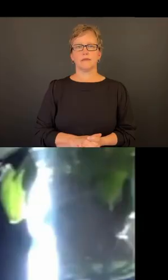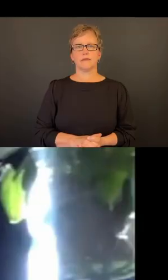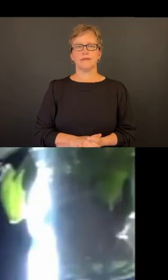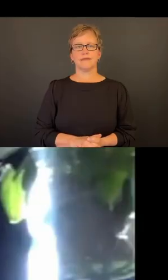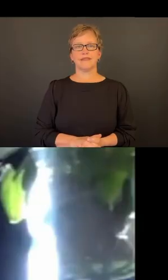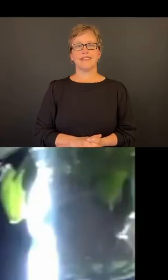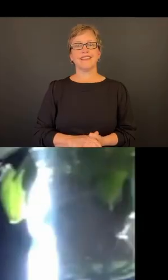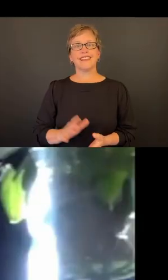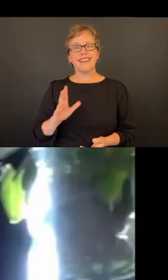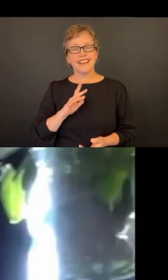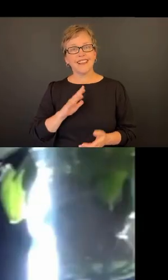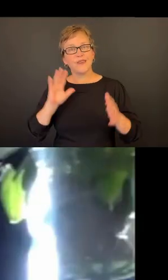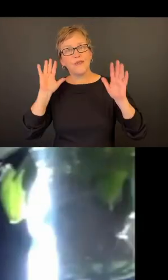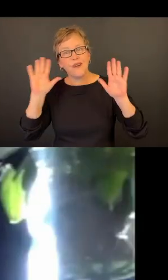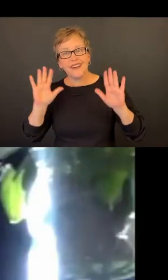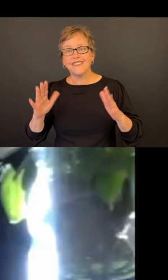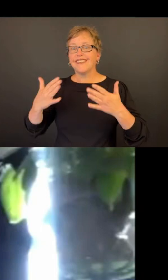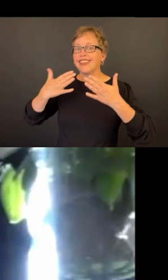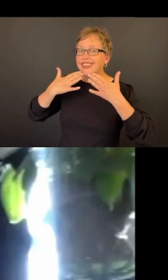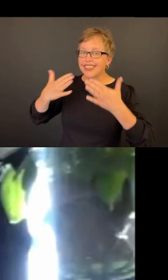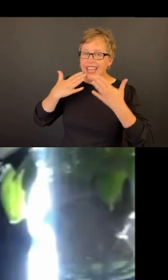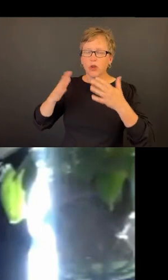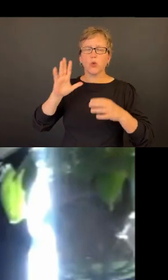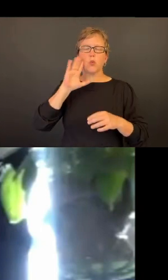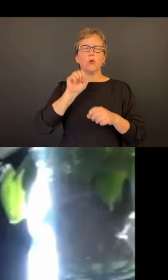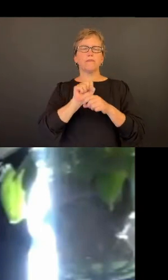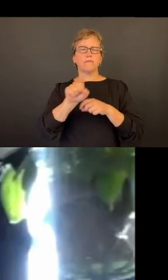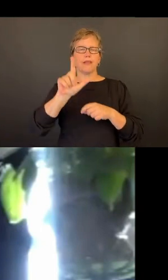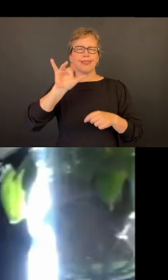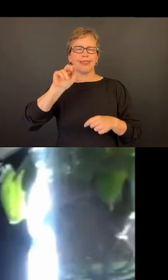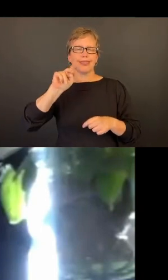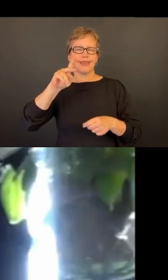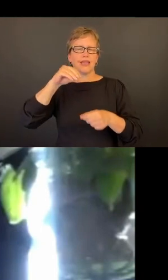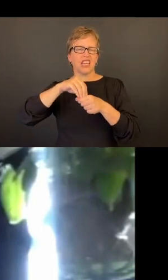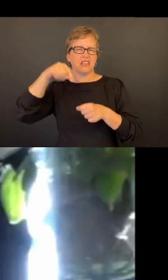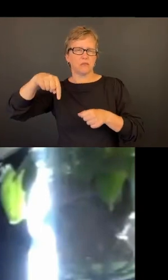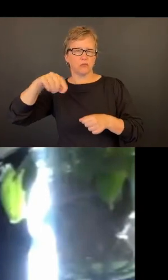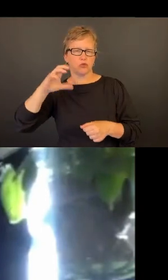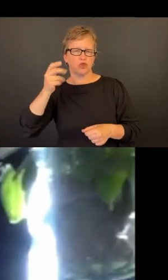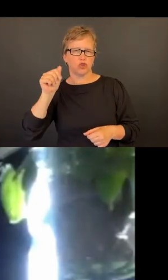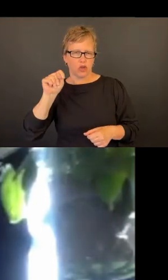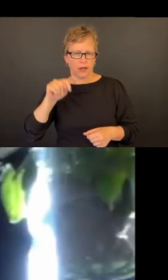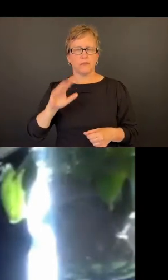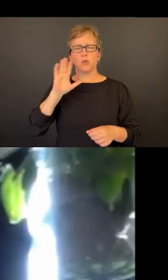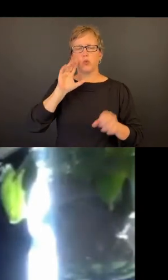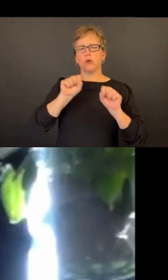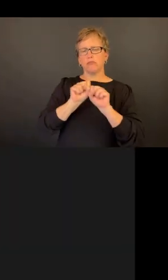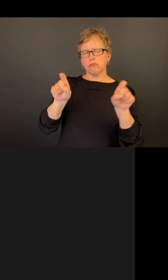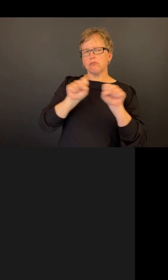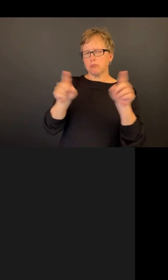Thank you so much. And we can send that link around to, you said you're going to put in the chat, and we can